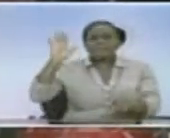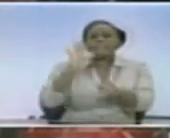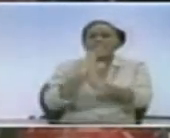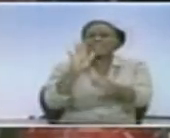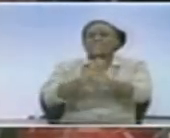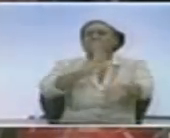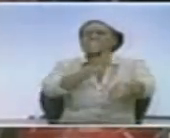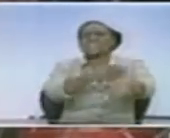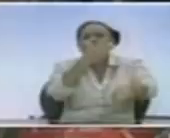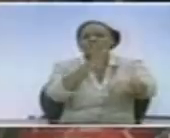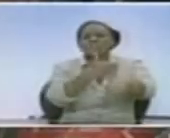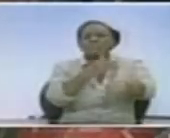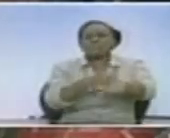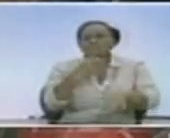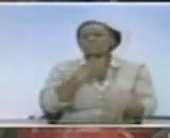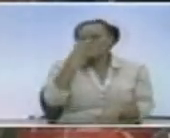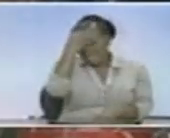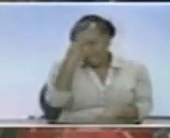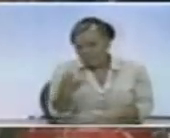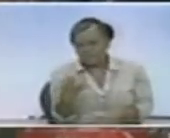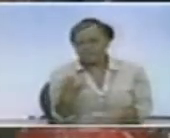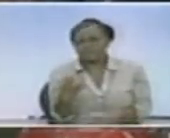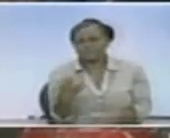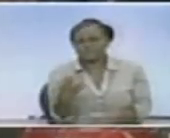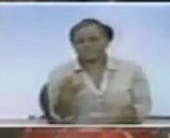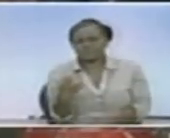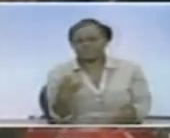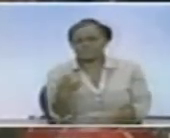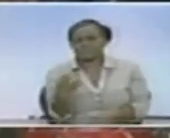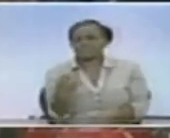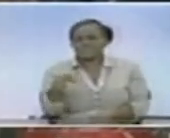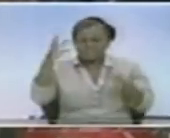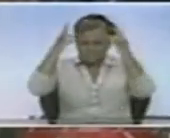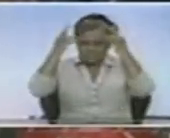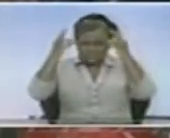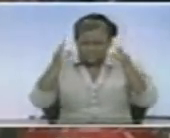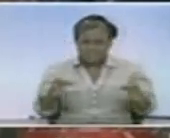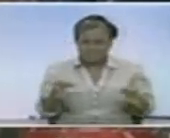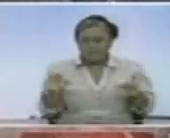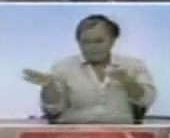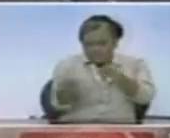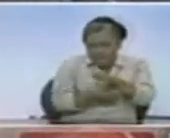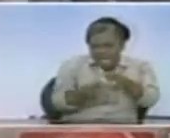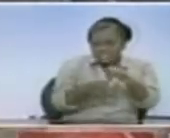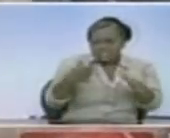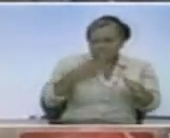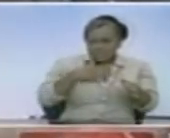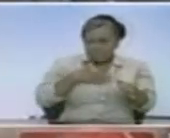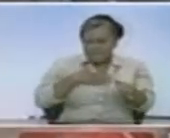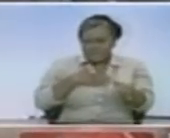Kikuyus who were after their job. And Muzee just decided, my vice president, after